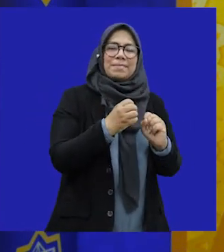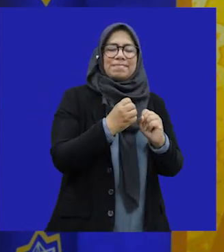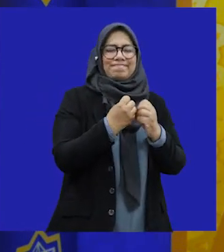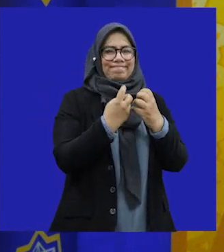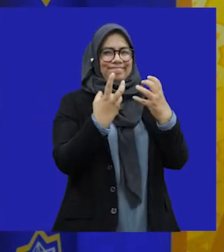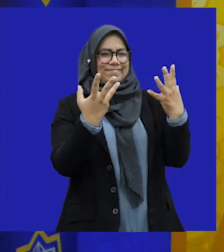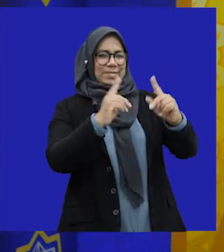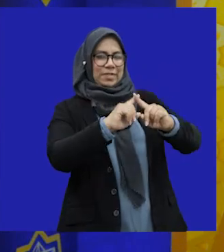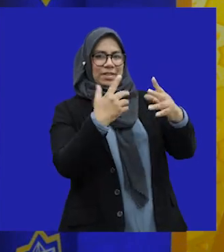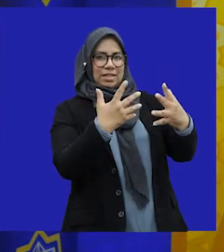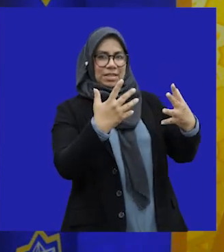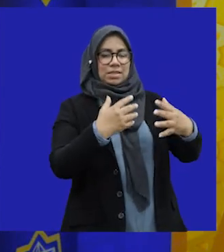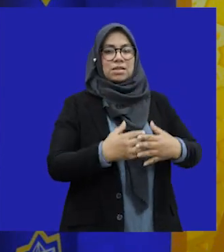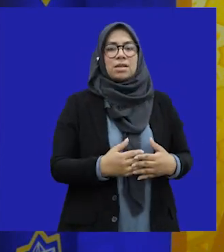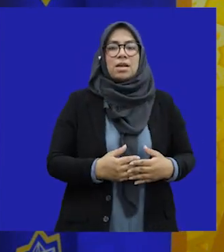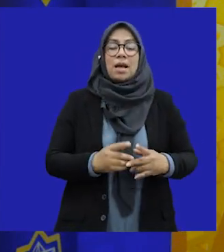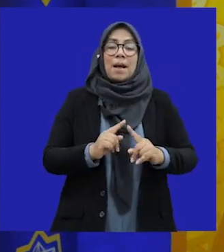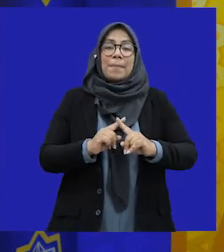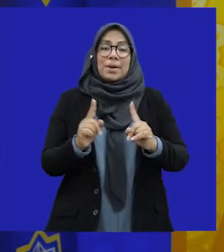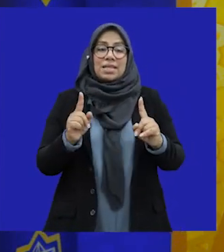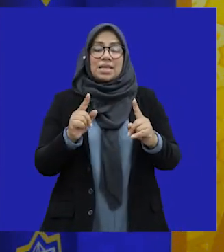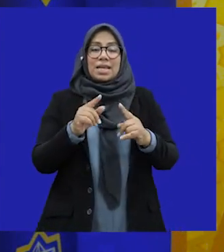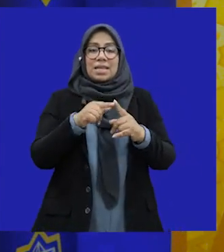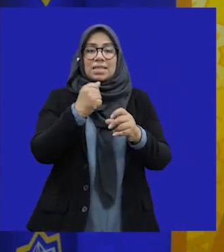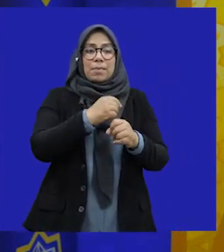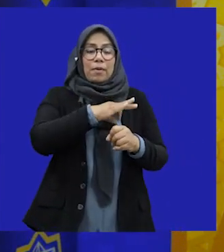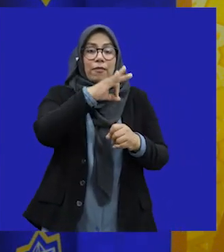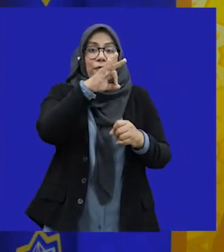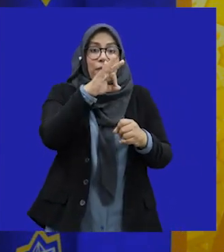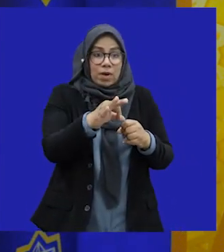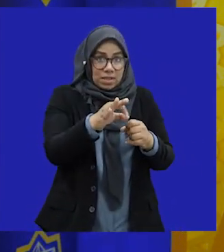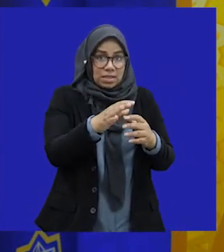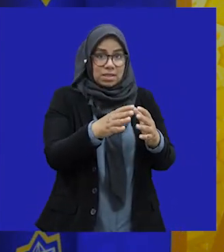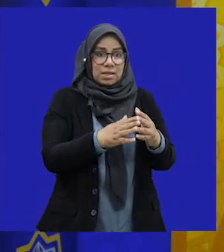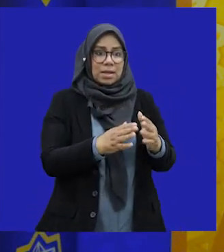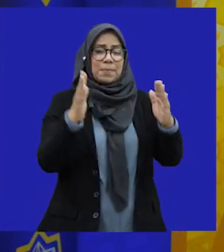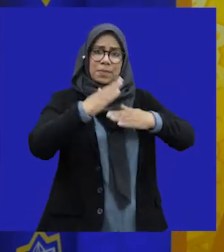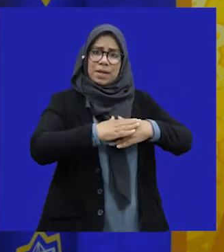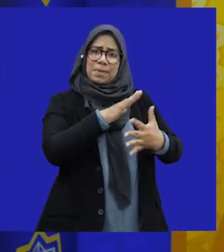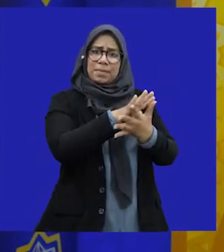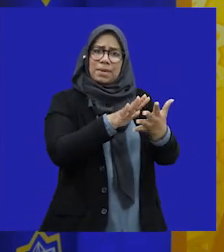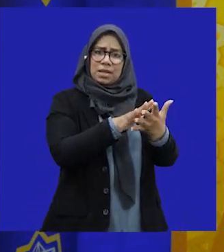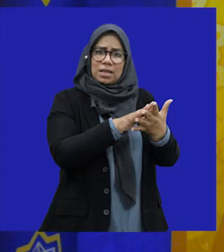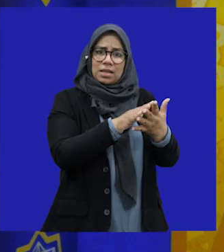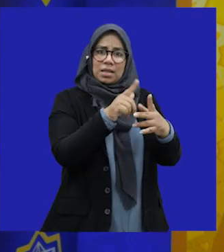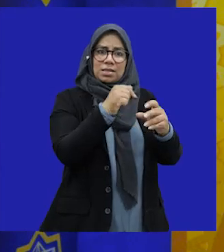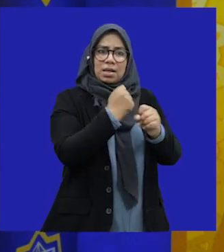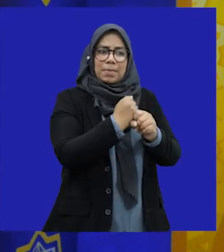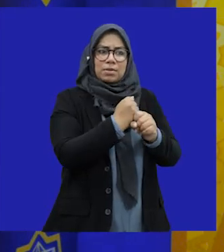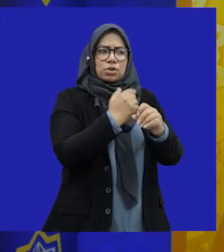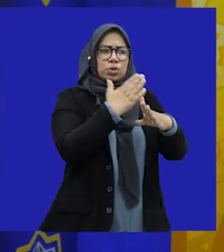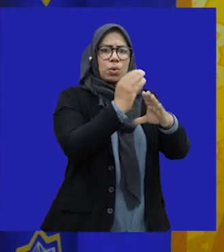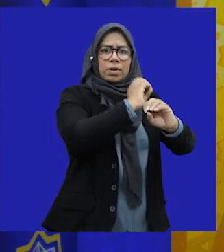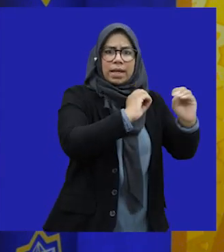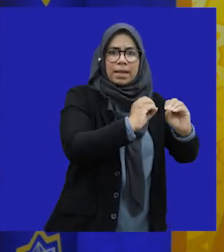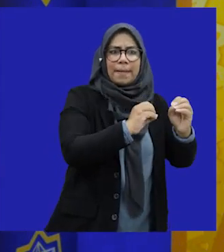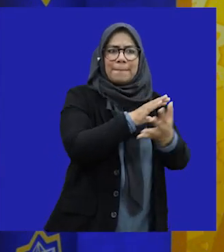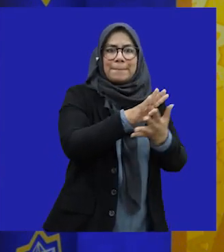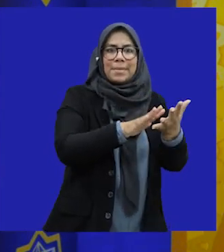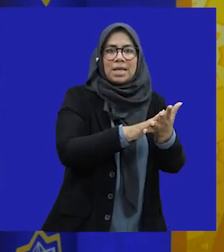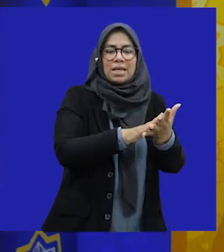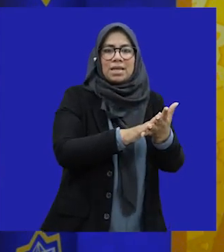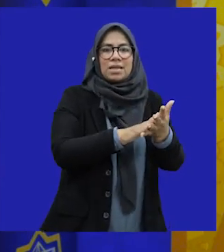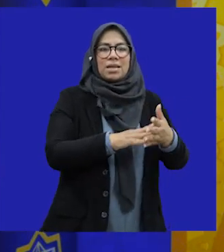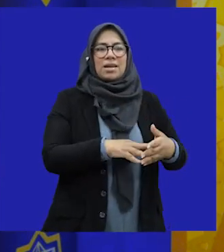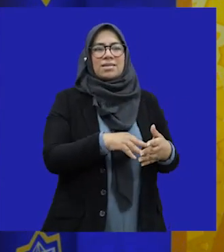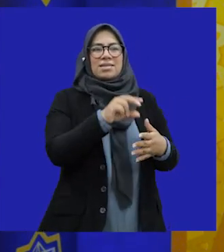prayers, as mentioned, are not obligatory prayers, meaning that the person who does not pray the voluntary prayers will not be sinful, but